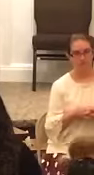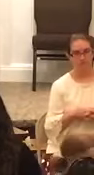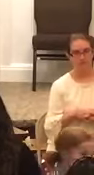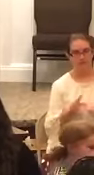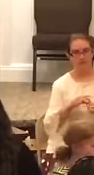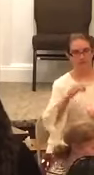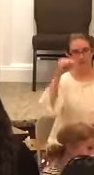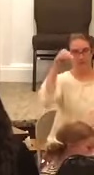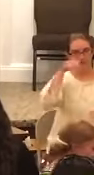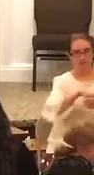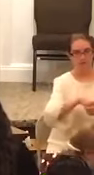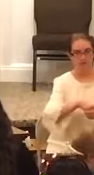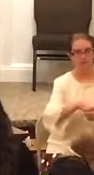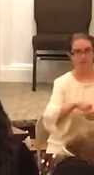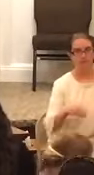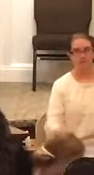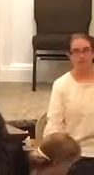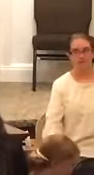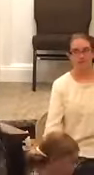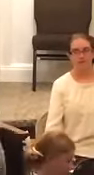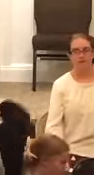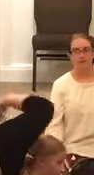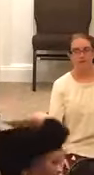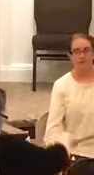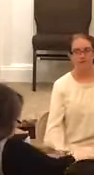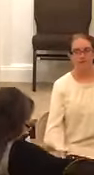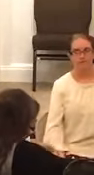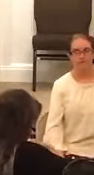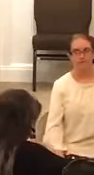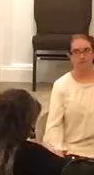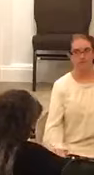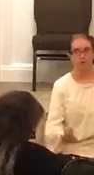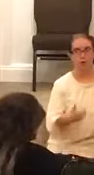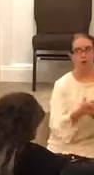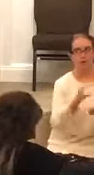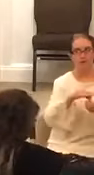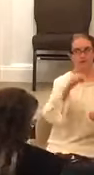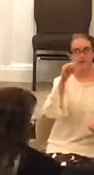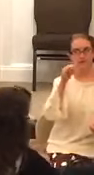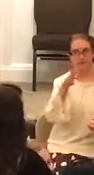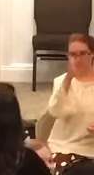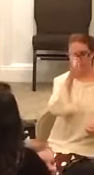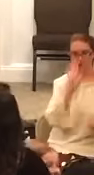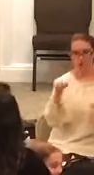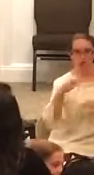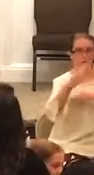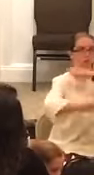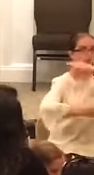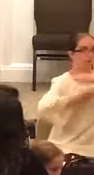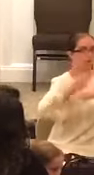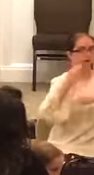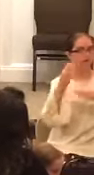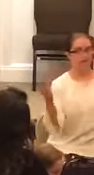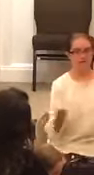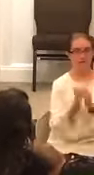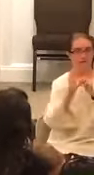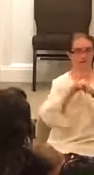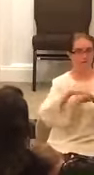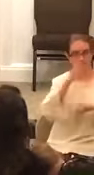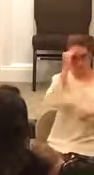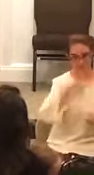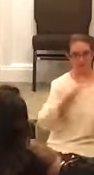the Spirit's at? In Him. Hallelujah. All that Spirit of God is all wrapped up, just like it was here on earth, in the